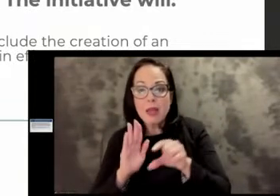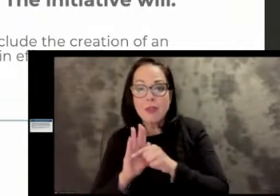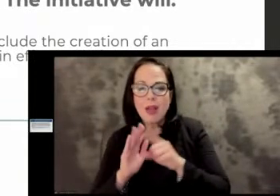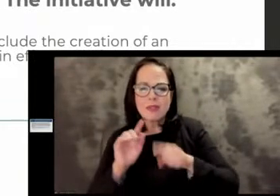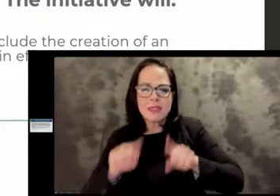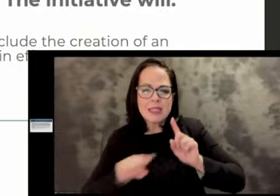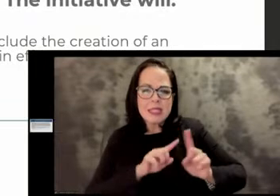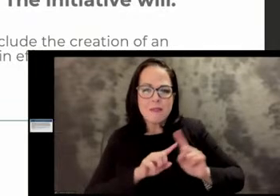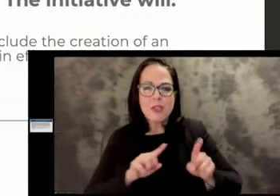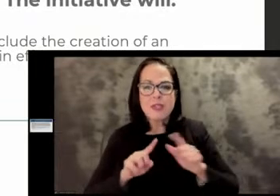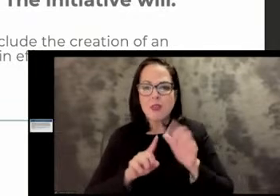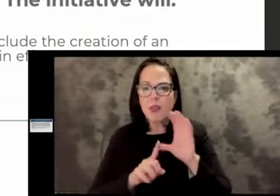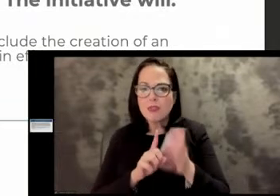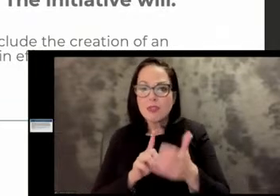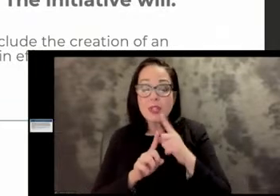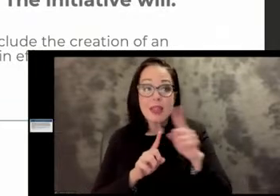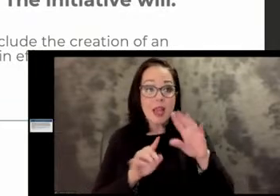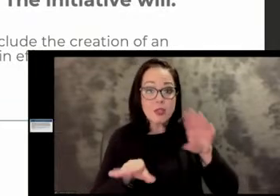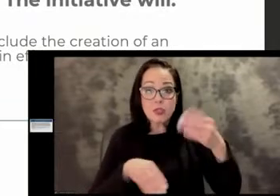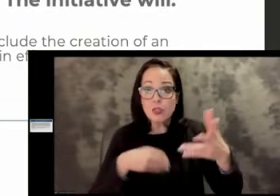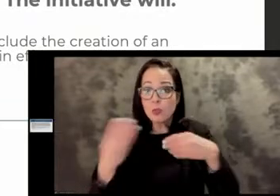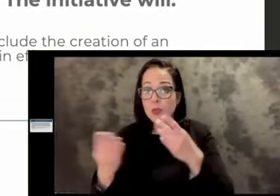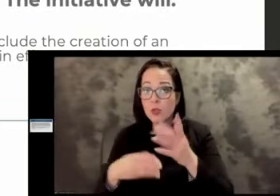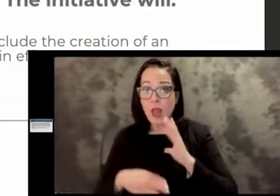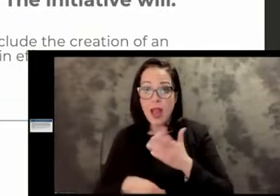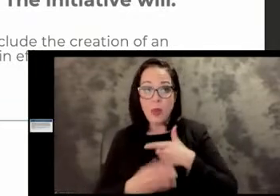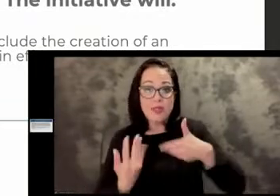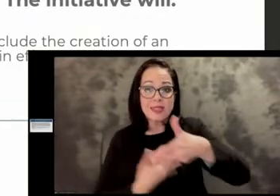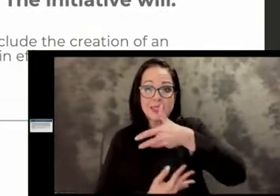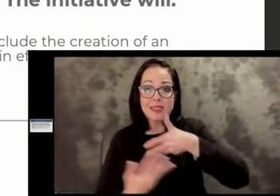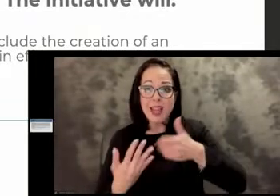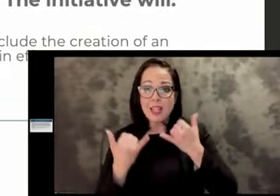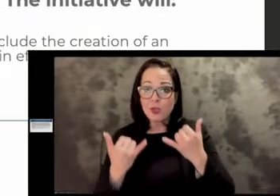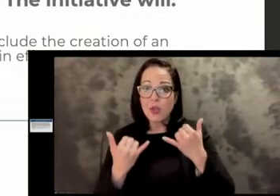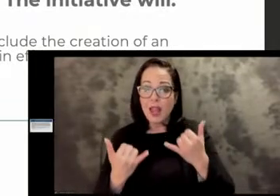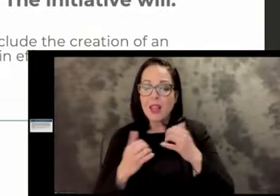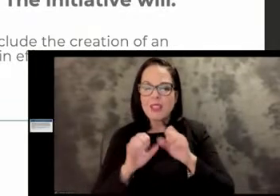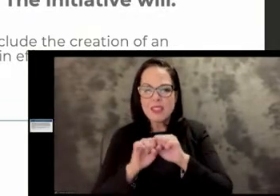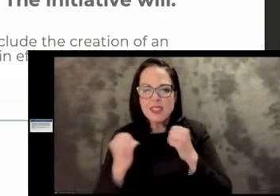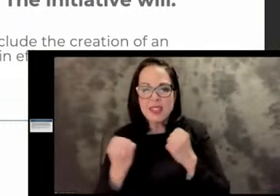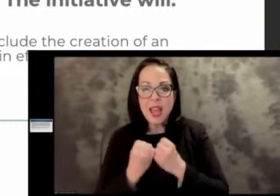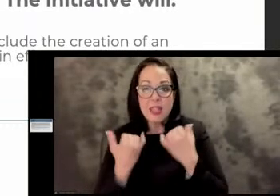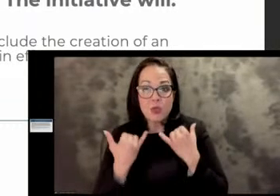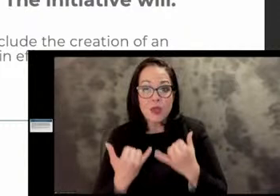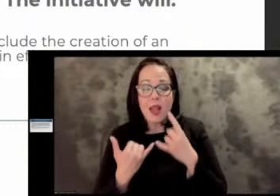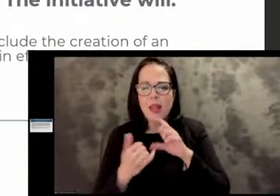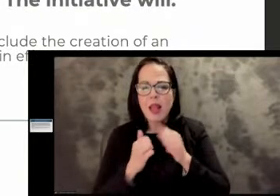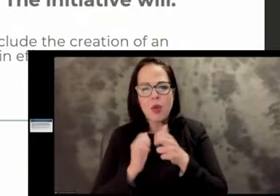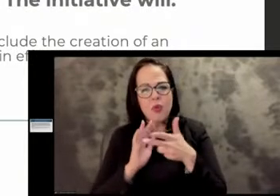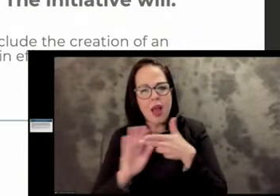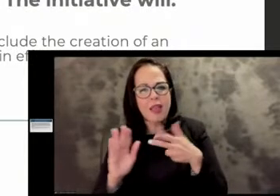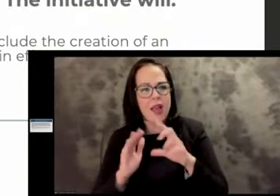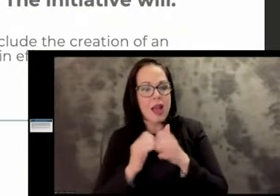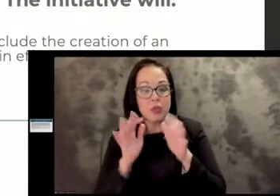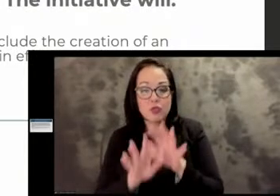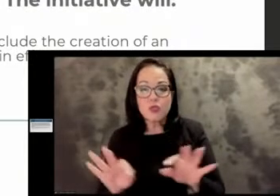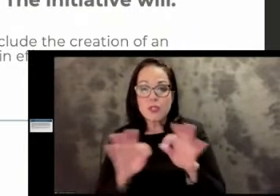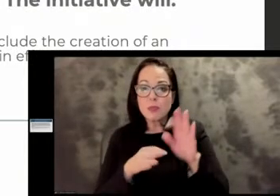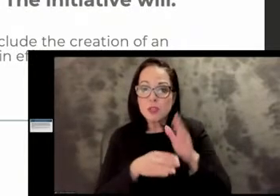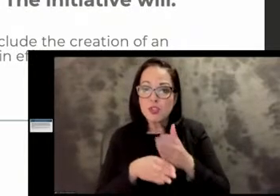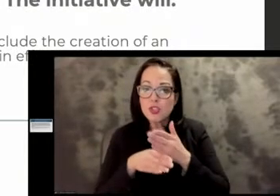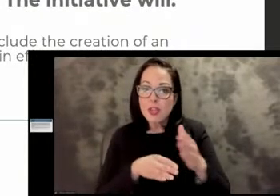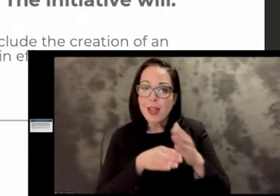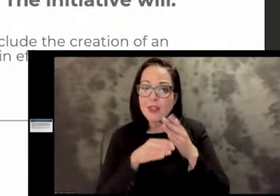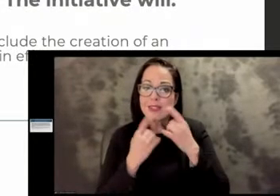contribute to our society today, really explaining and highlighting how equity is critical to our shared success as a